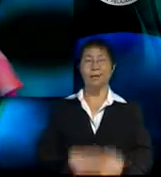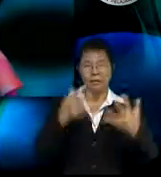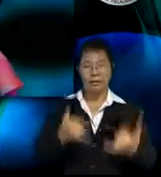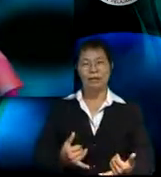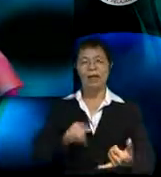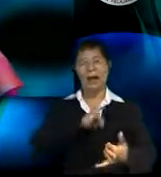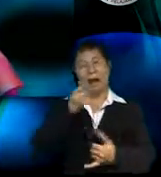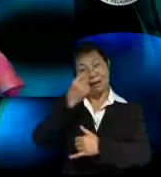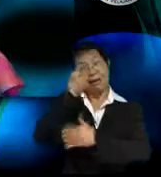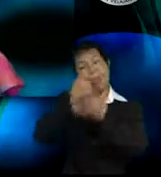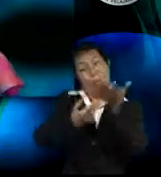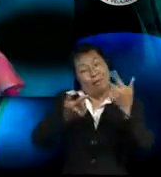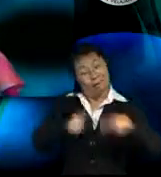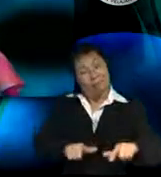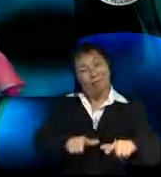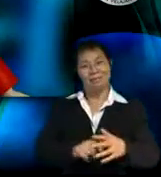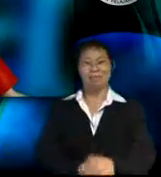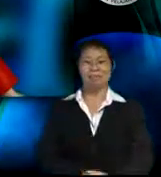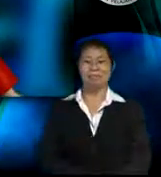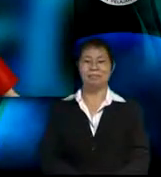Now I understand what happened.